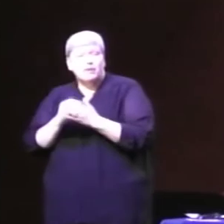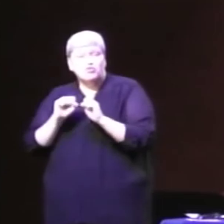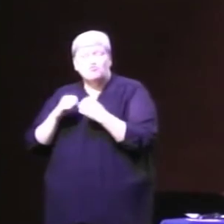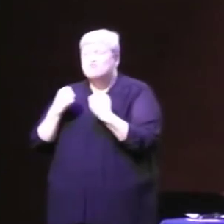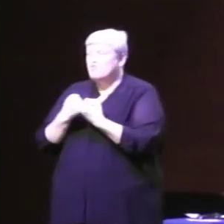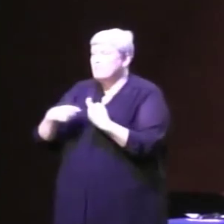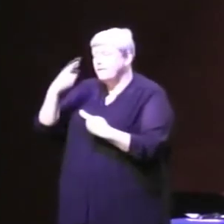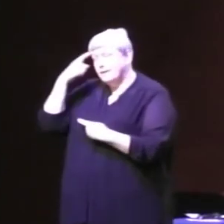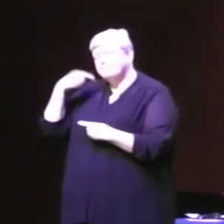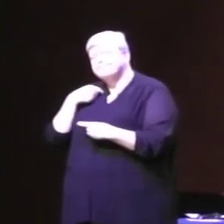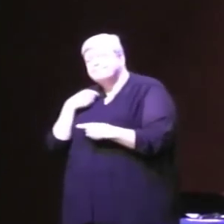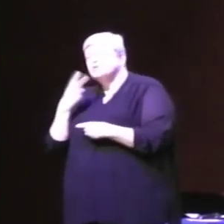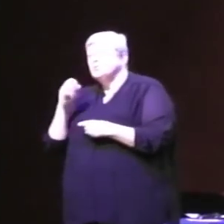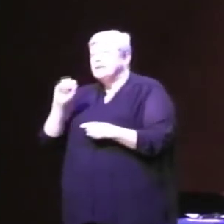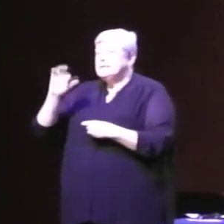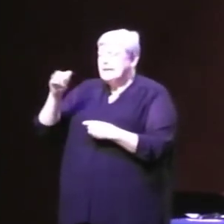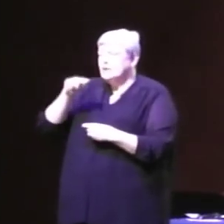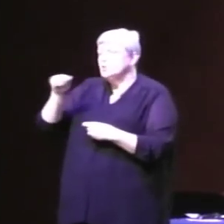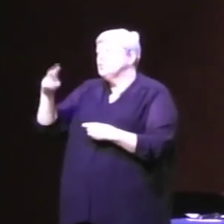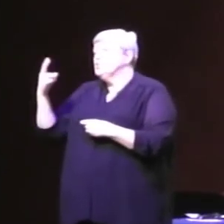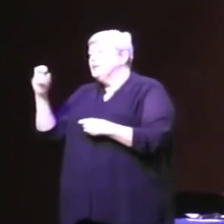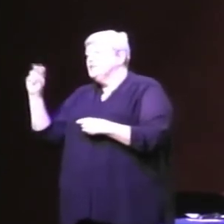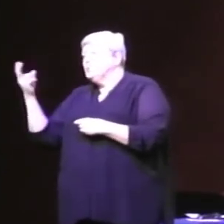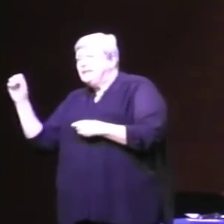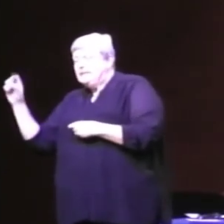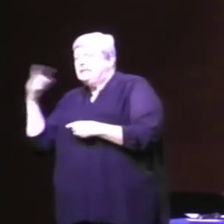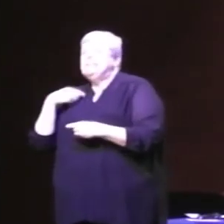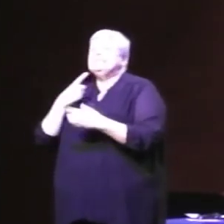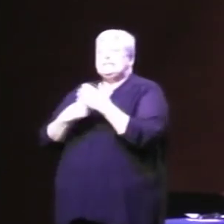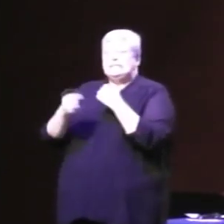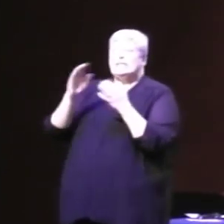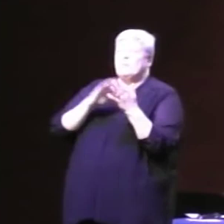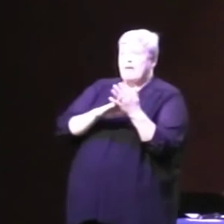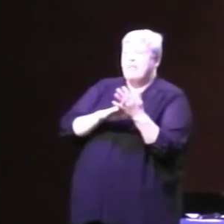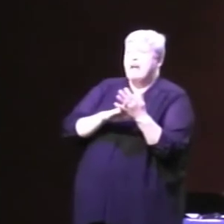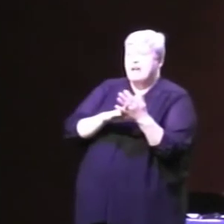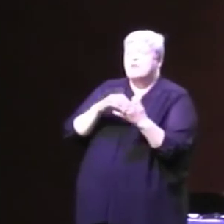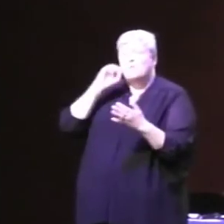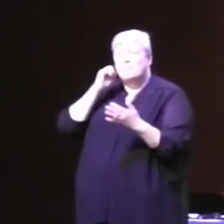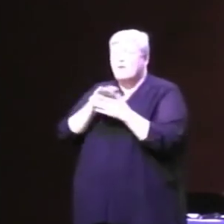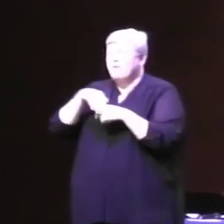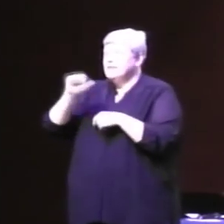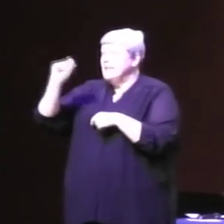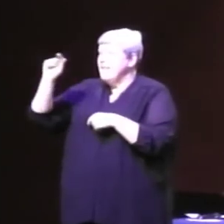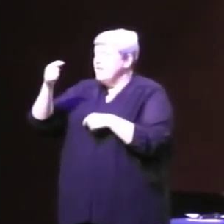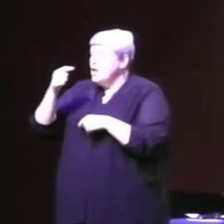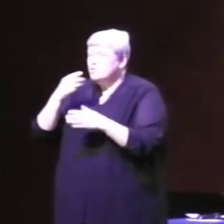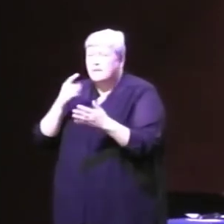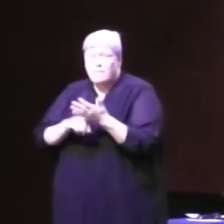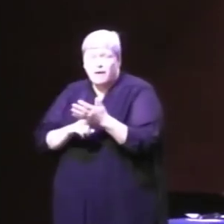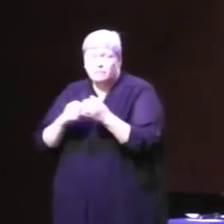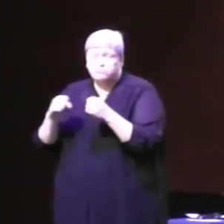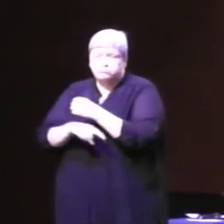between 2010 and 2020, single mothers will be over £6,000 worse off, the hardest hit group